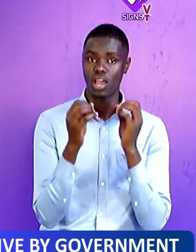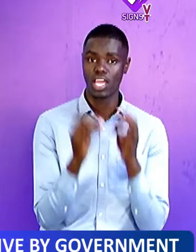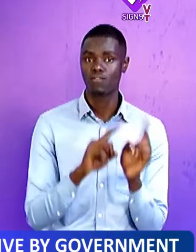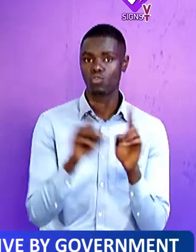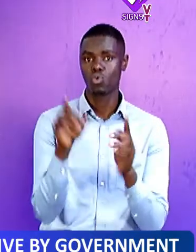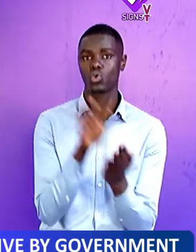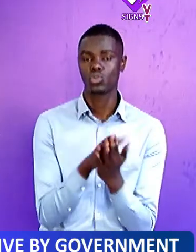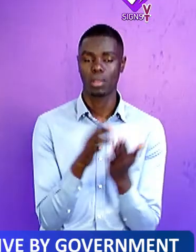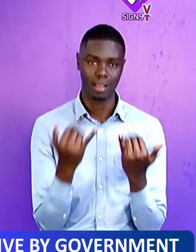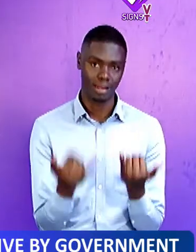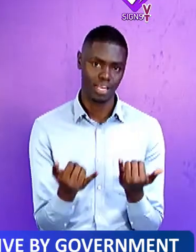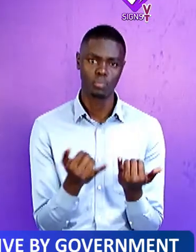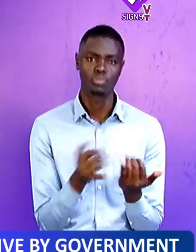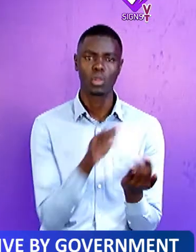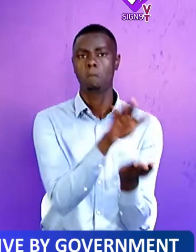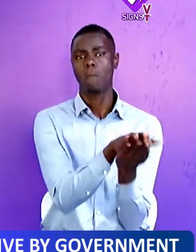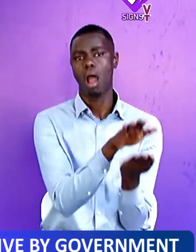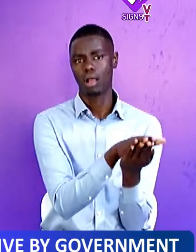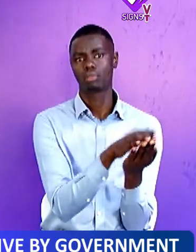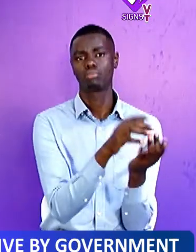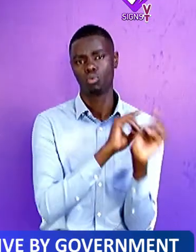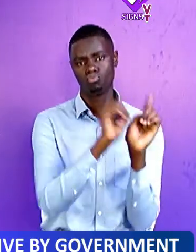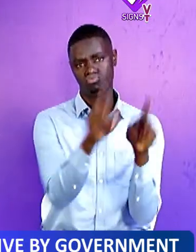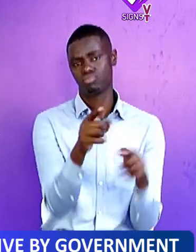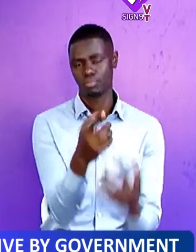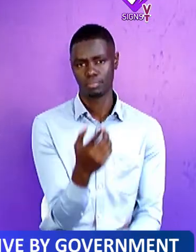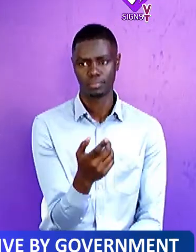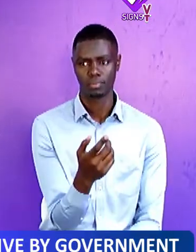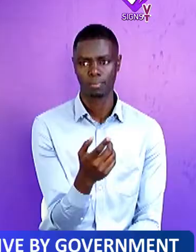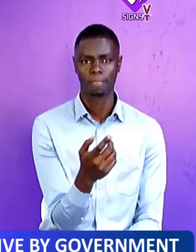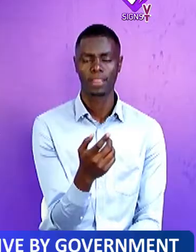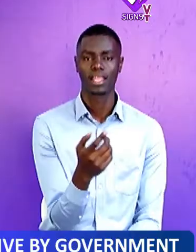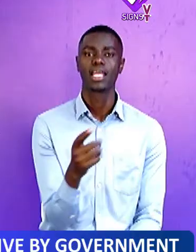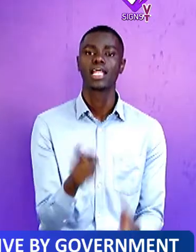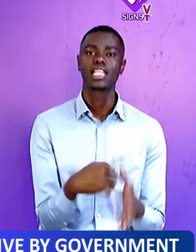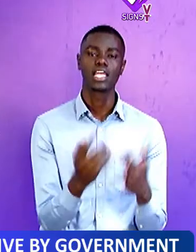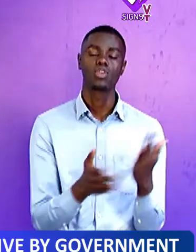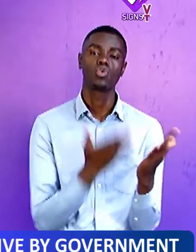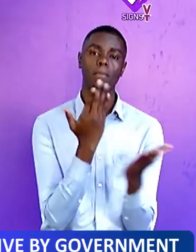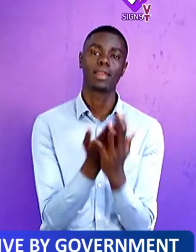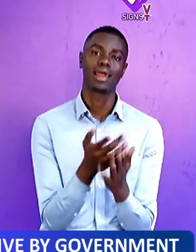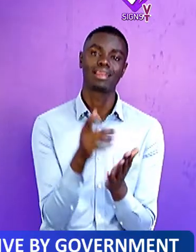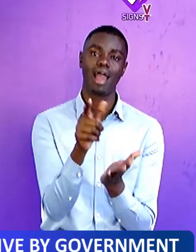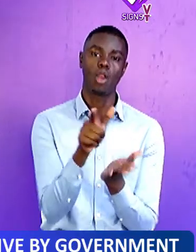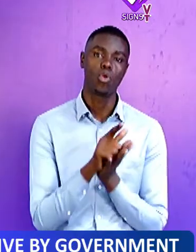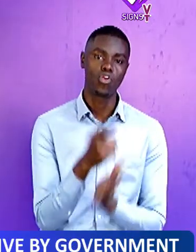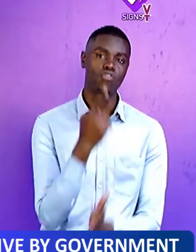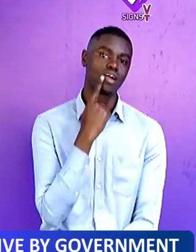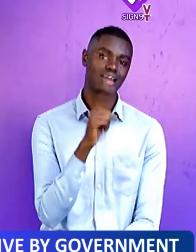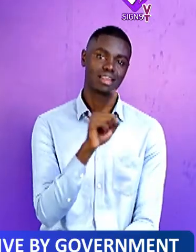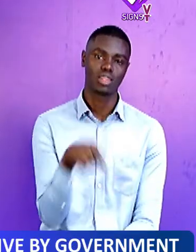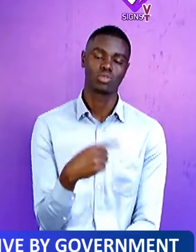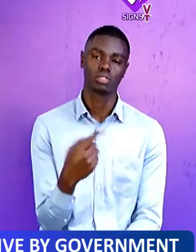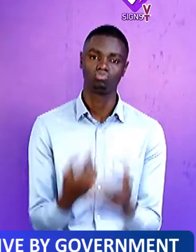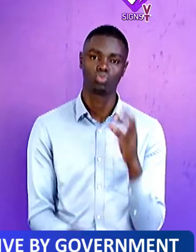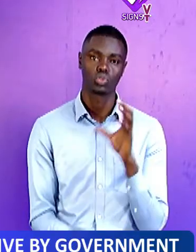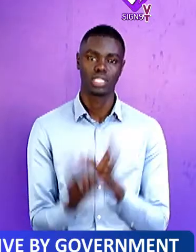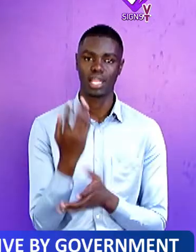bank now, forget about going to State House, you go to the bank now, and you had applied for a loan of 100,000 to start a